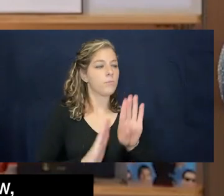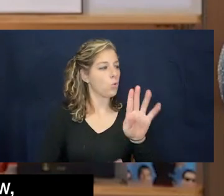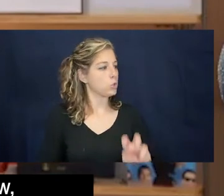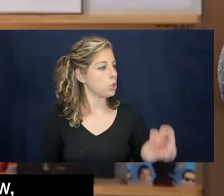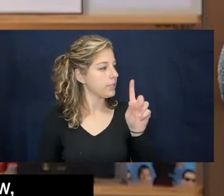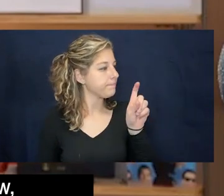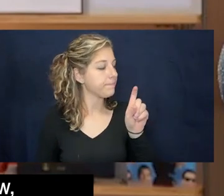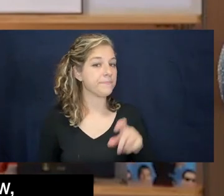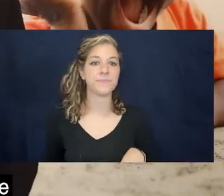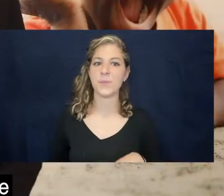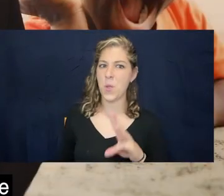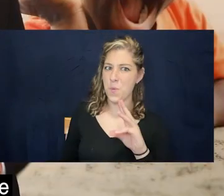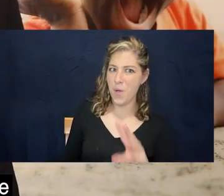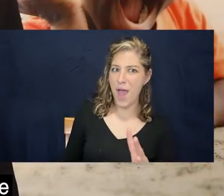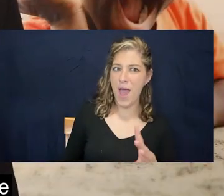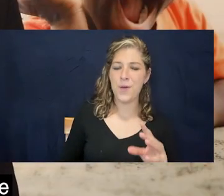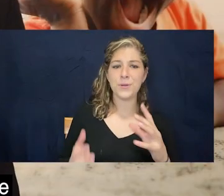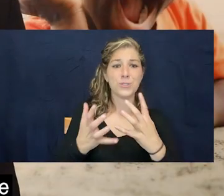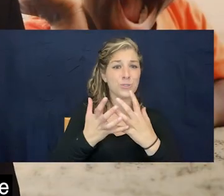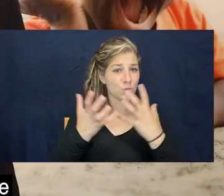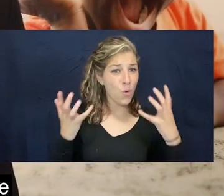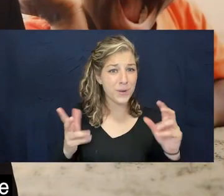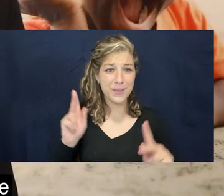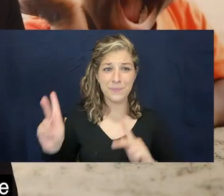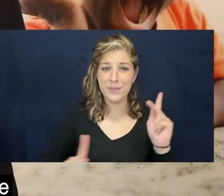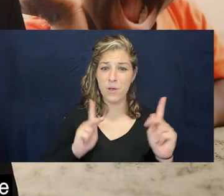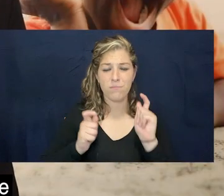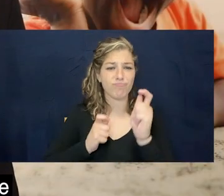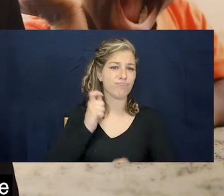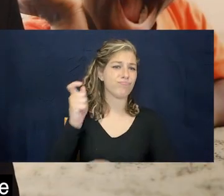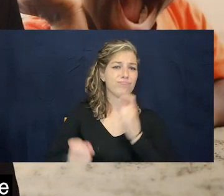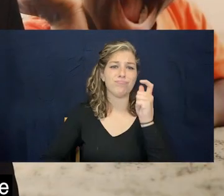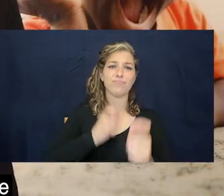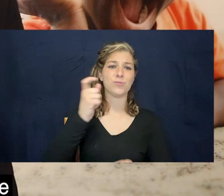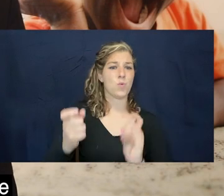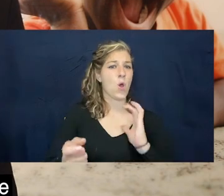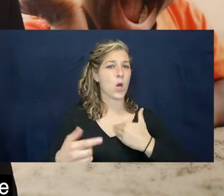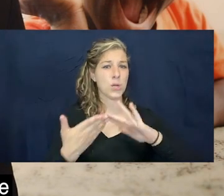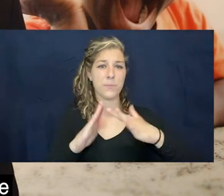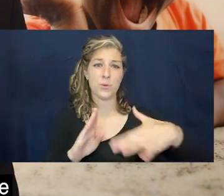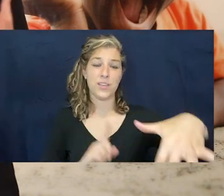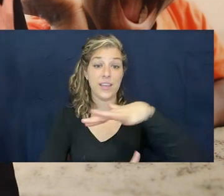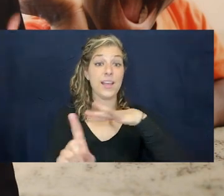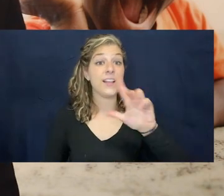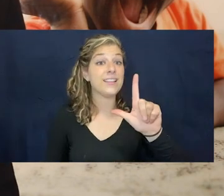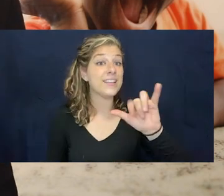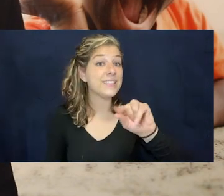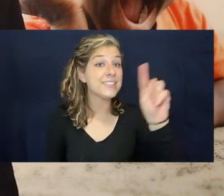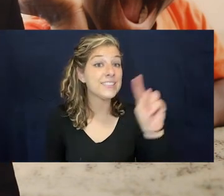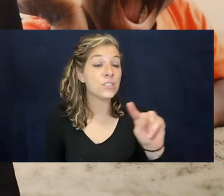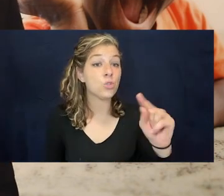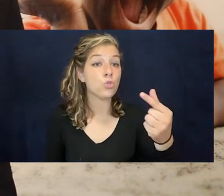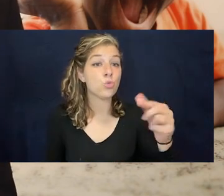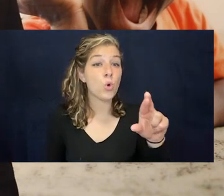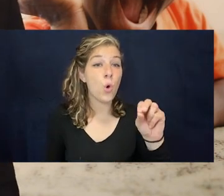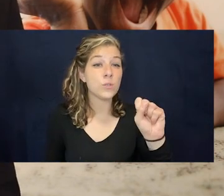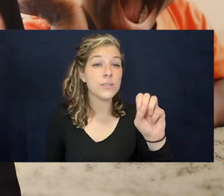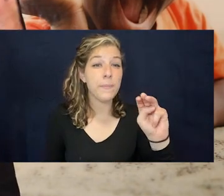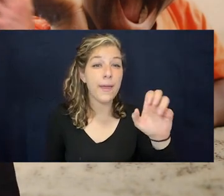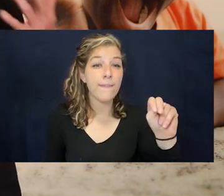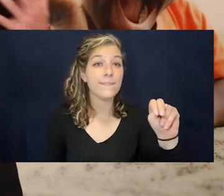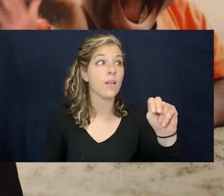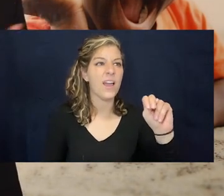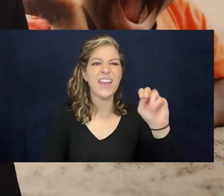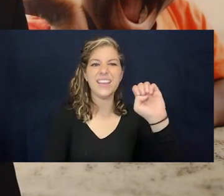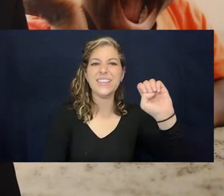downs through your journey? Wow, there are so many people that have contributed to our community, like Liz Grossman, our executive director, who's